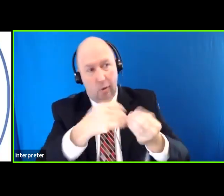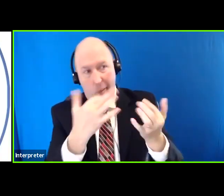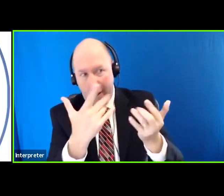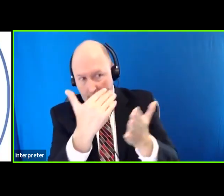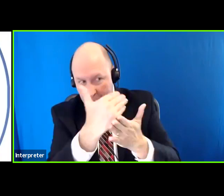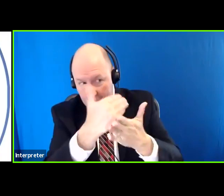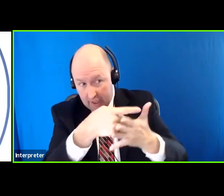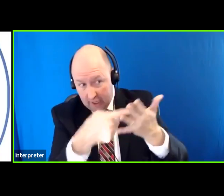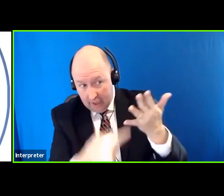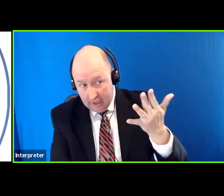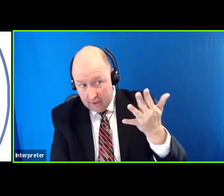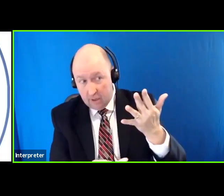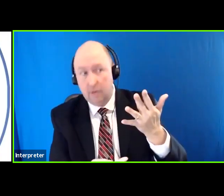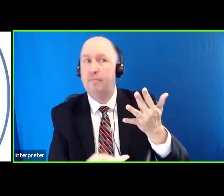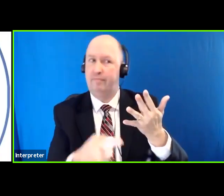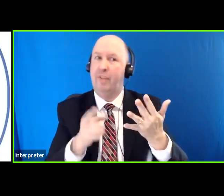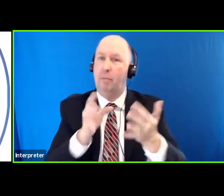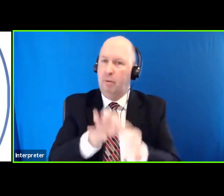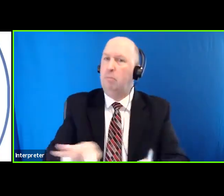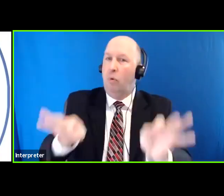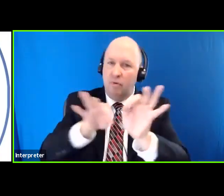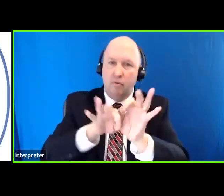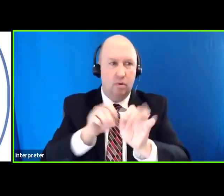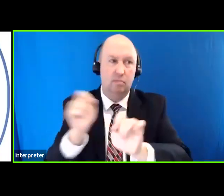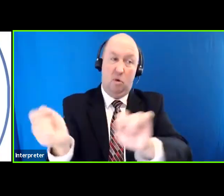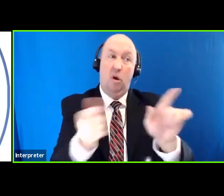to be an important distinction, I think, for every age group.